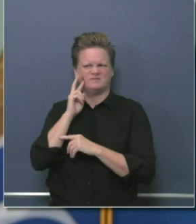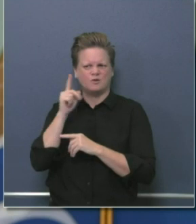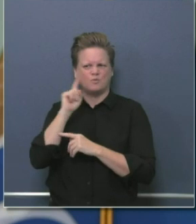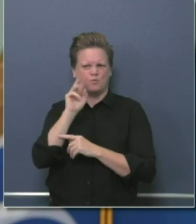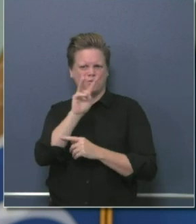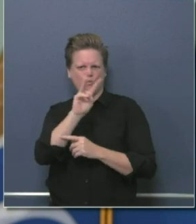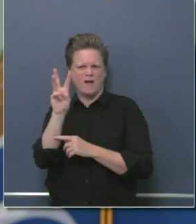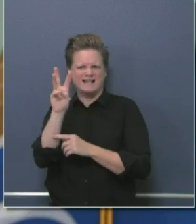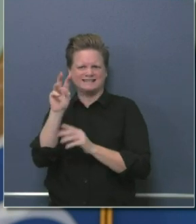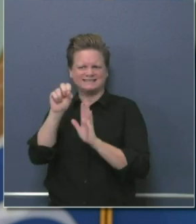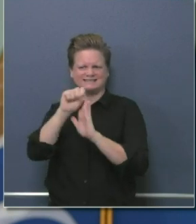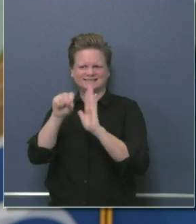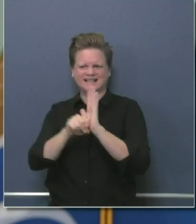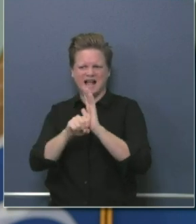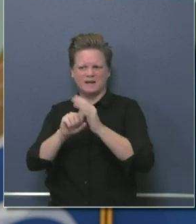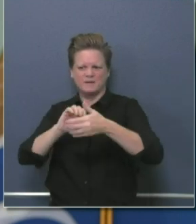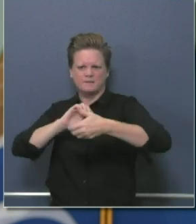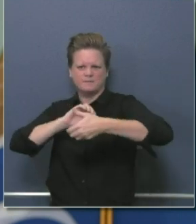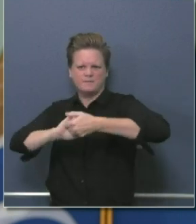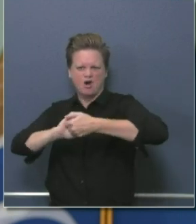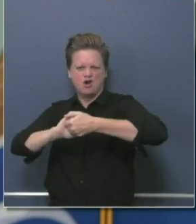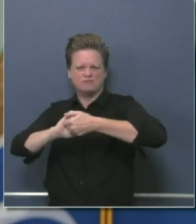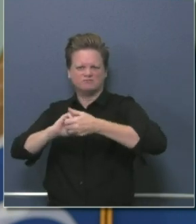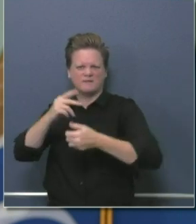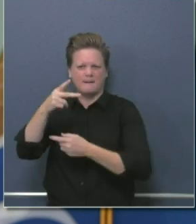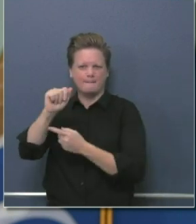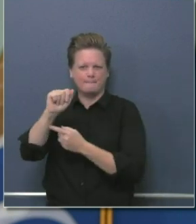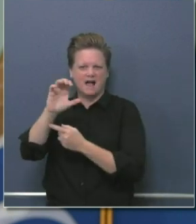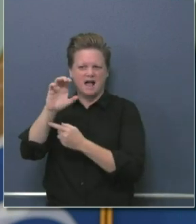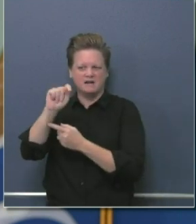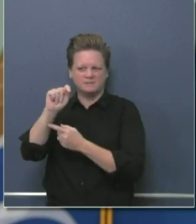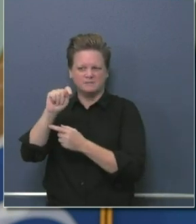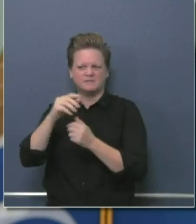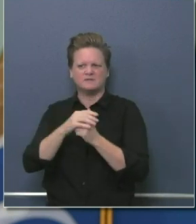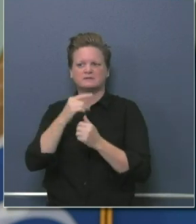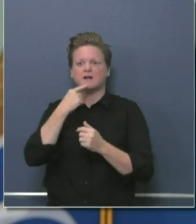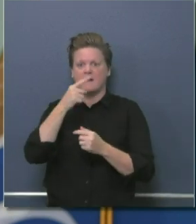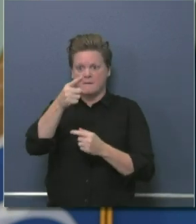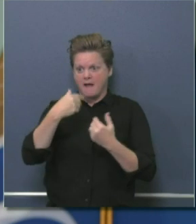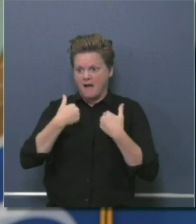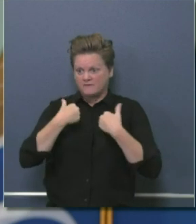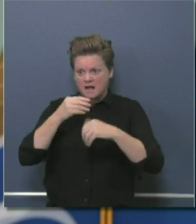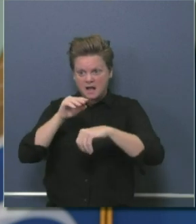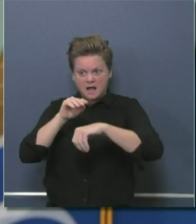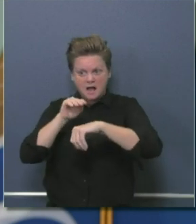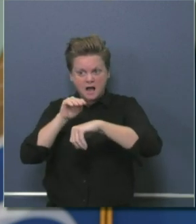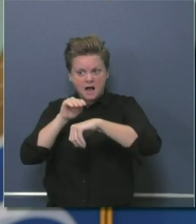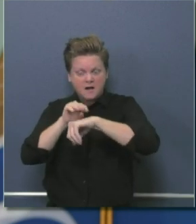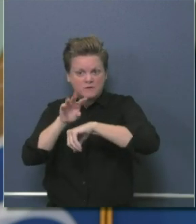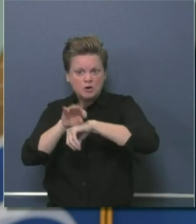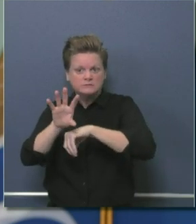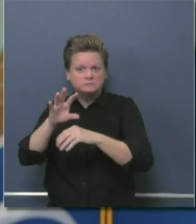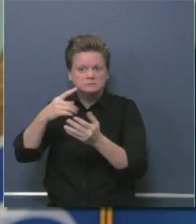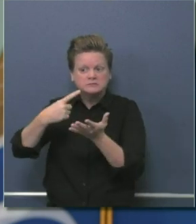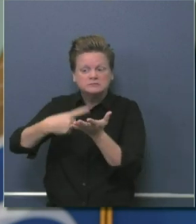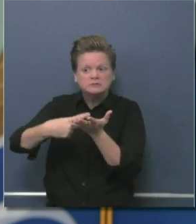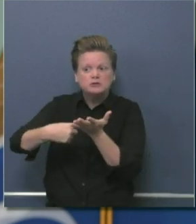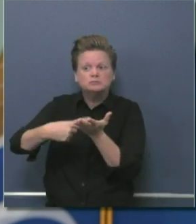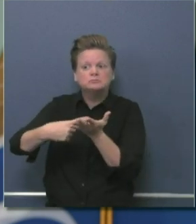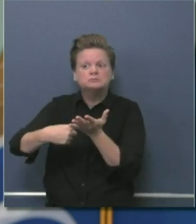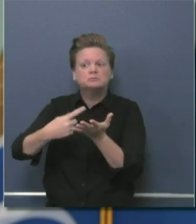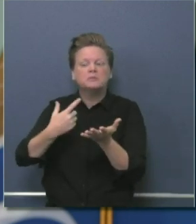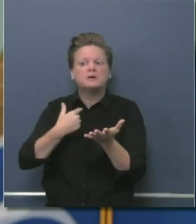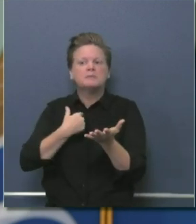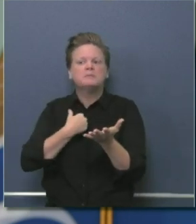in terms of advisory discussions happening behind the scenes. And I'm curious if there's anything